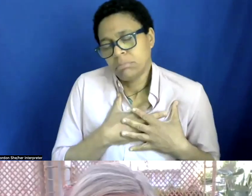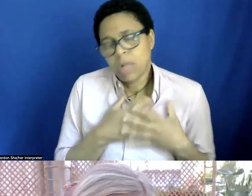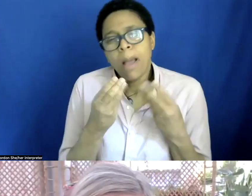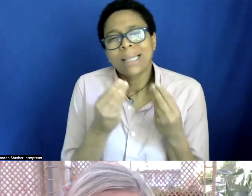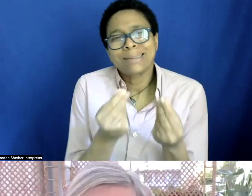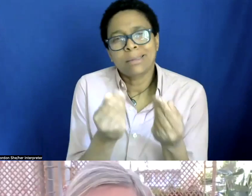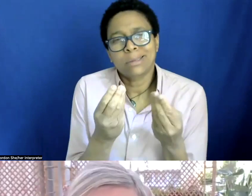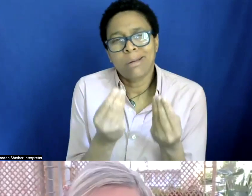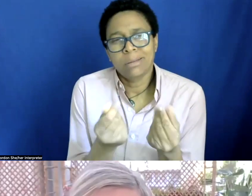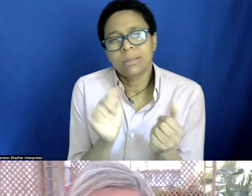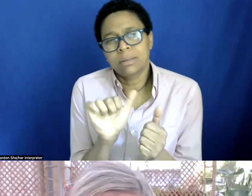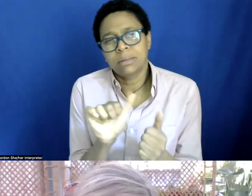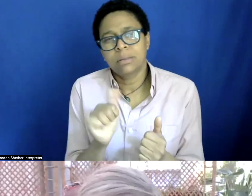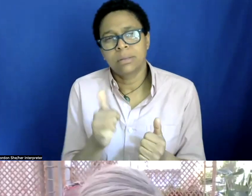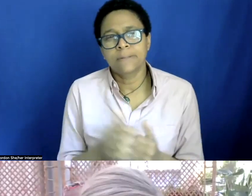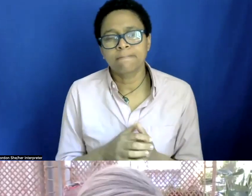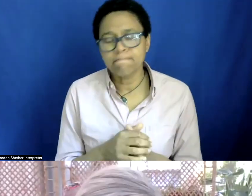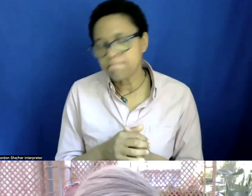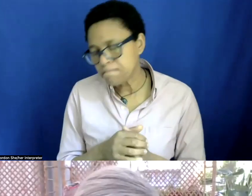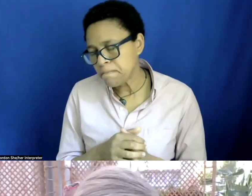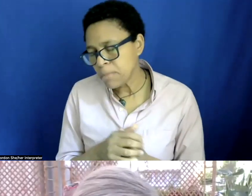really thrilled to